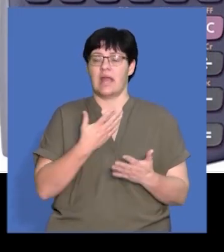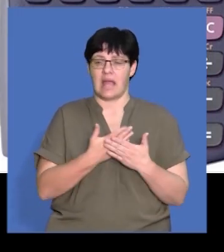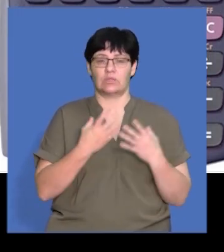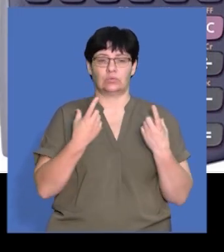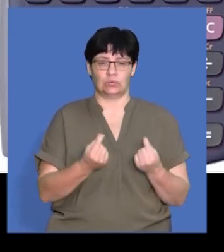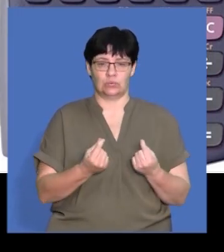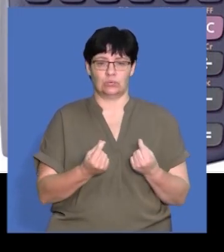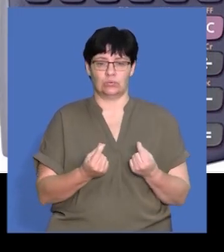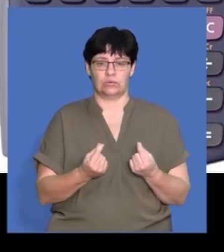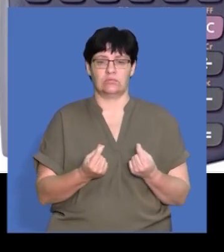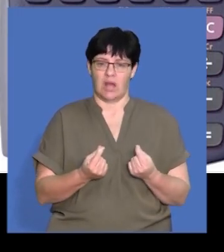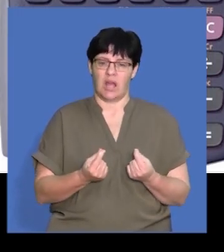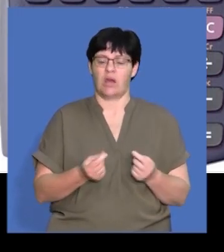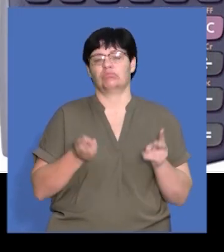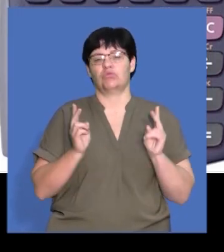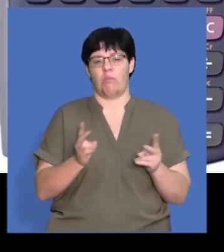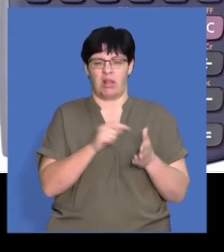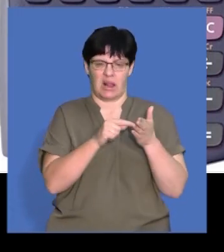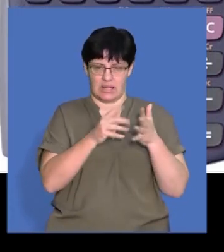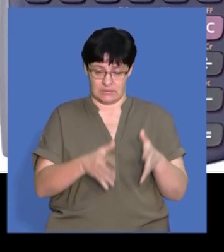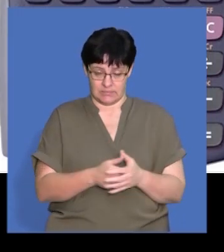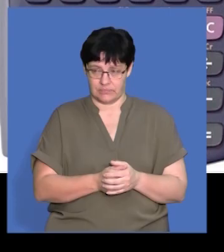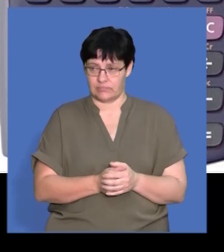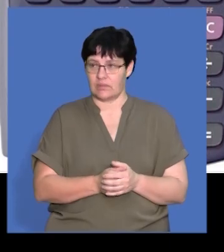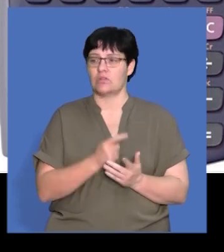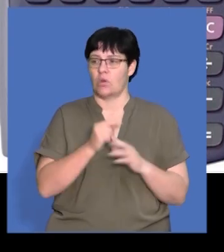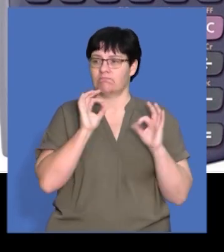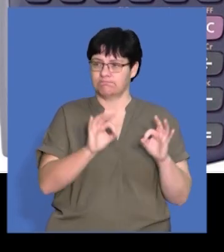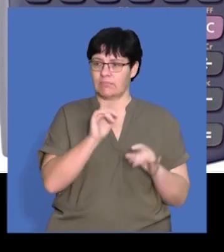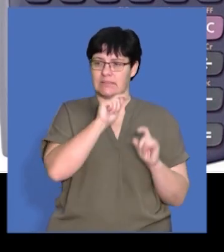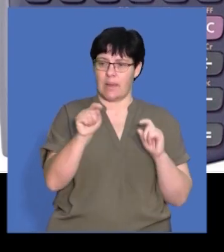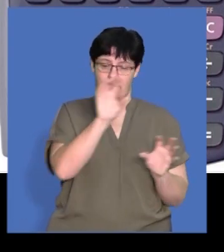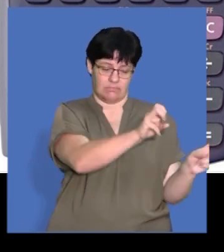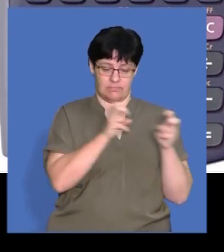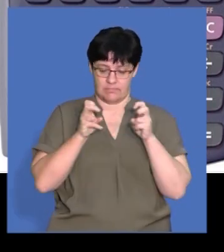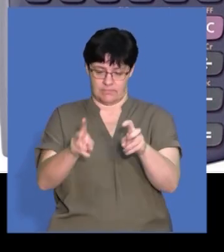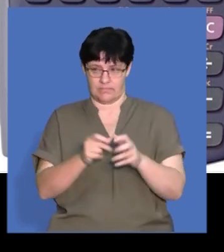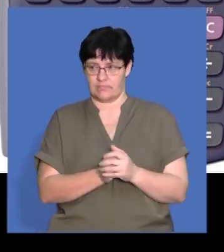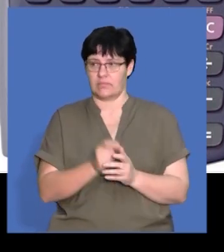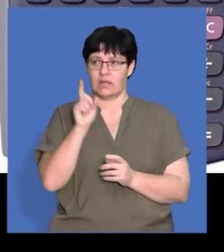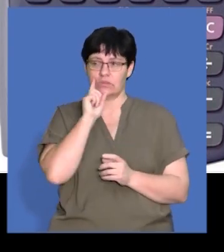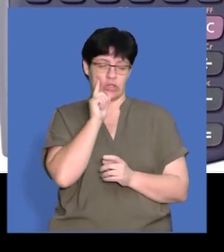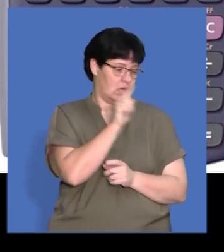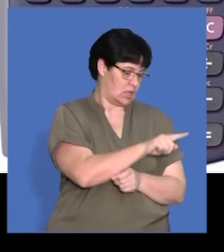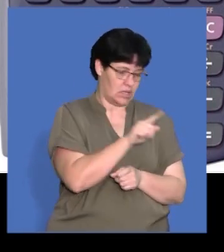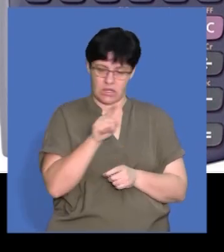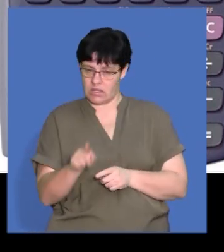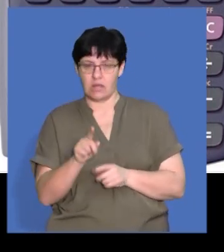on a 4-function calculator. So I'm typing this exactly as it is, checking as I go.